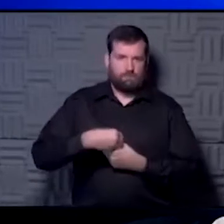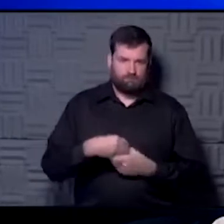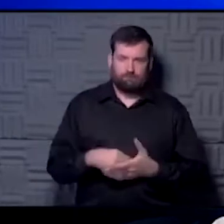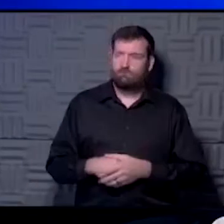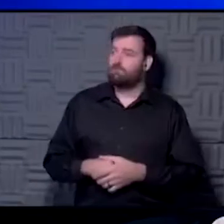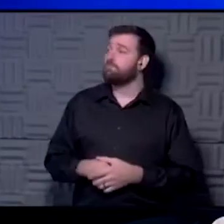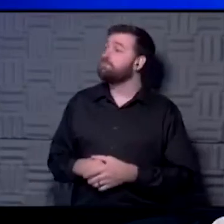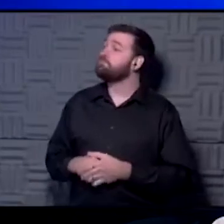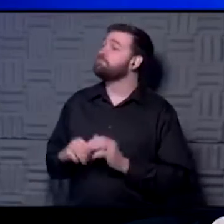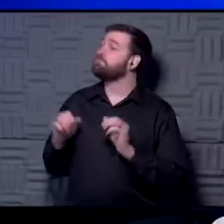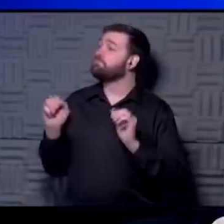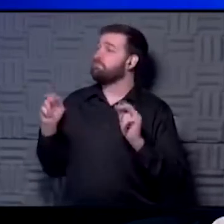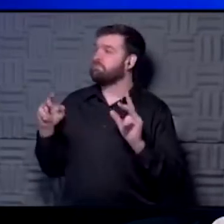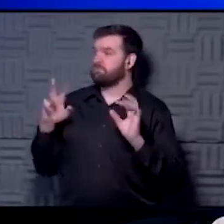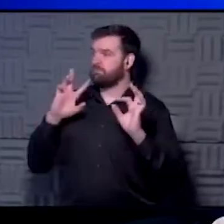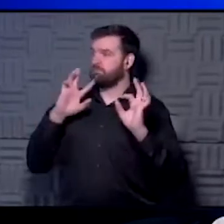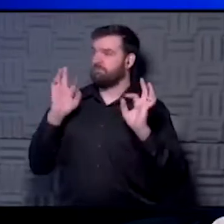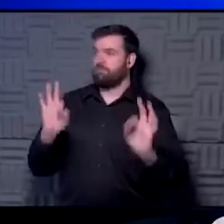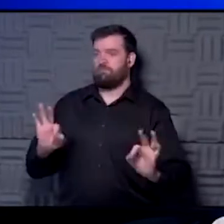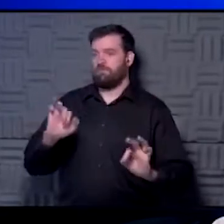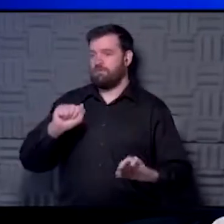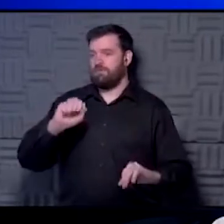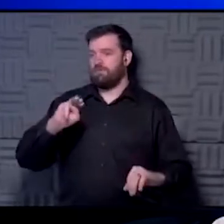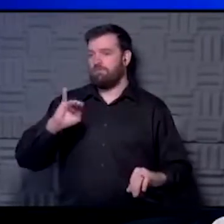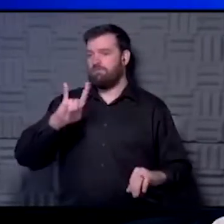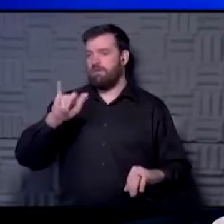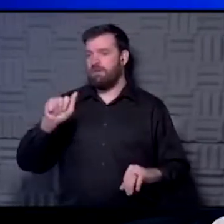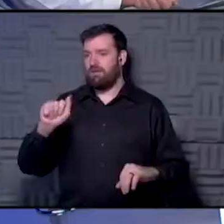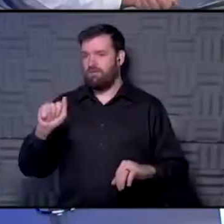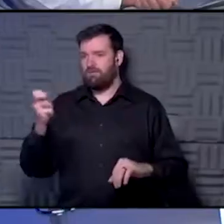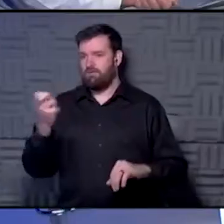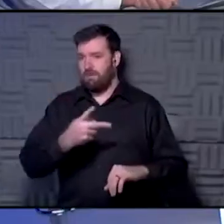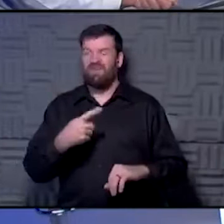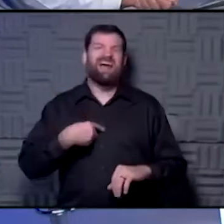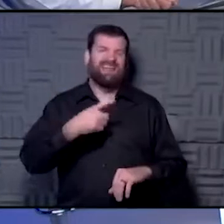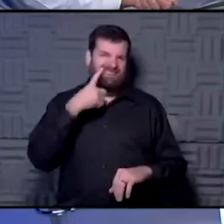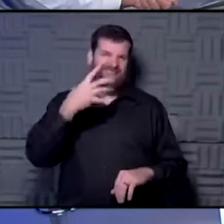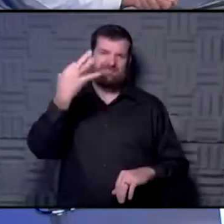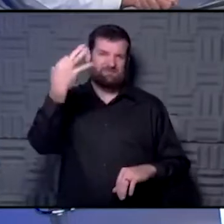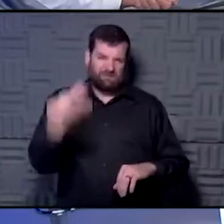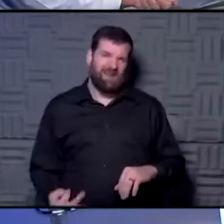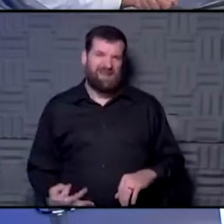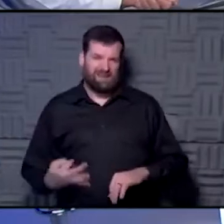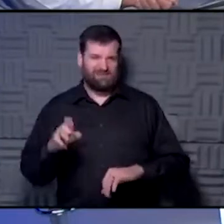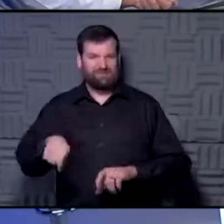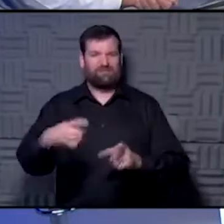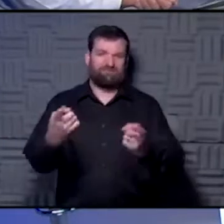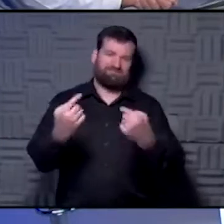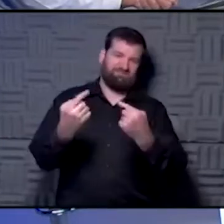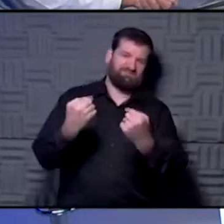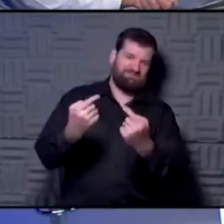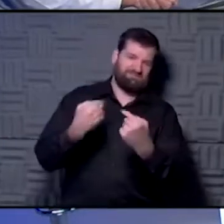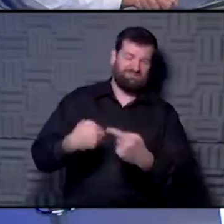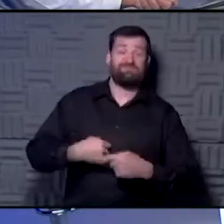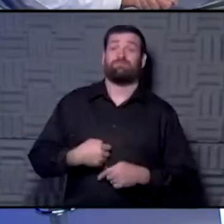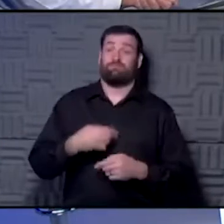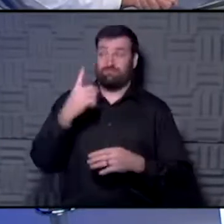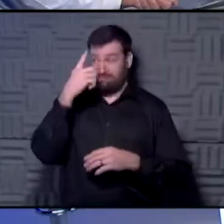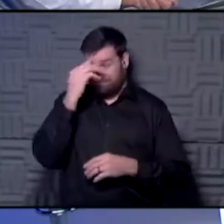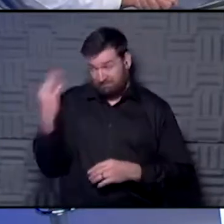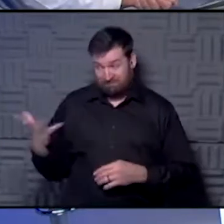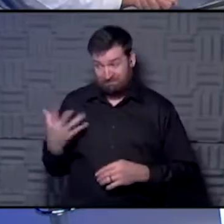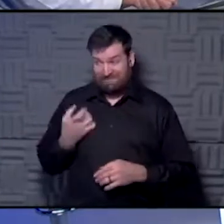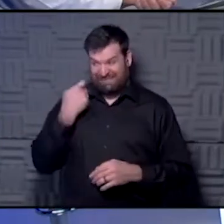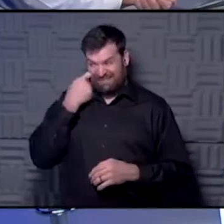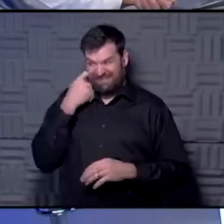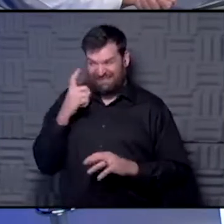right. Well, this is perfect that Amanda's back on the program. I think she needs to be here on most of these Question Fridays now. By the way, that's news to you. I just thought